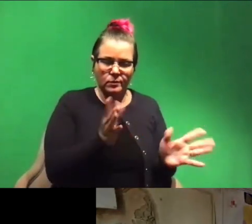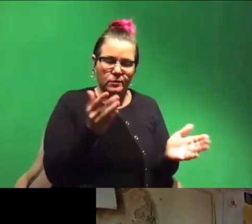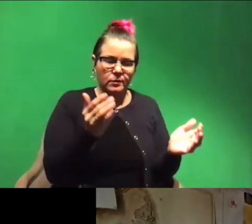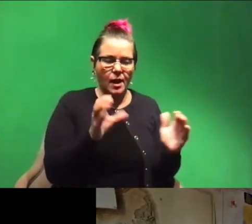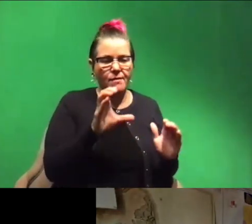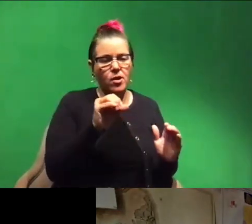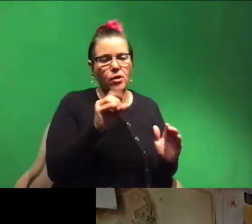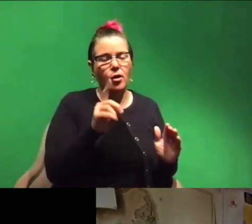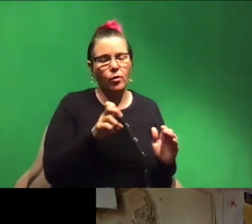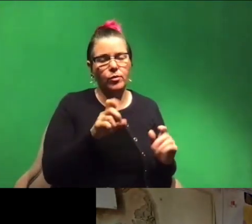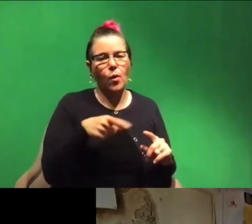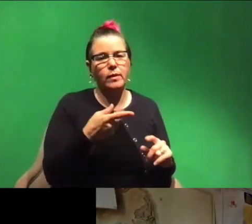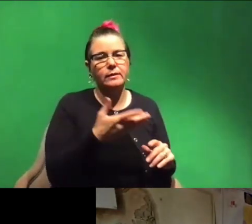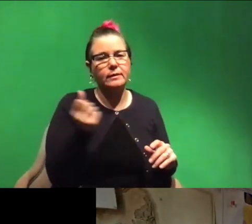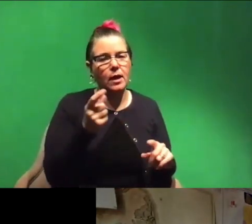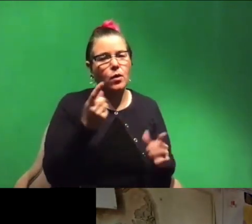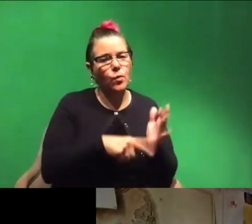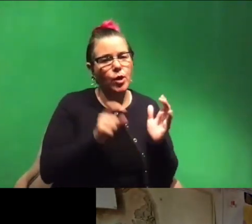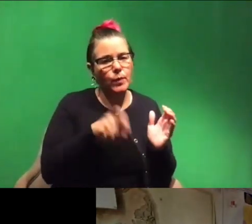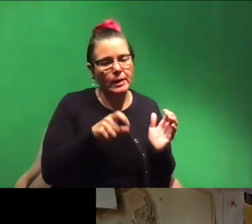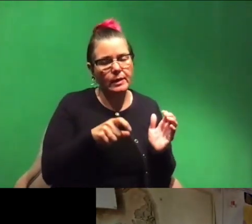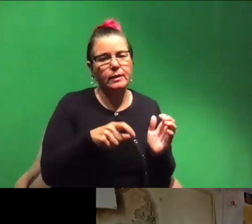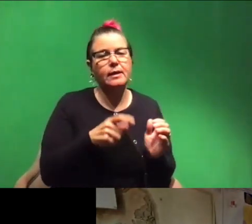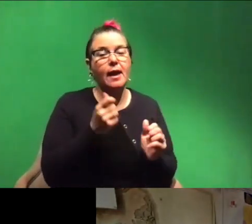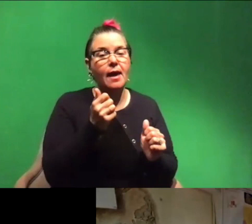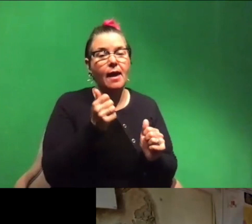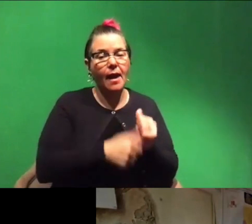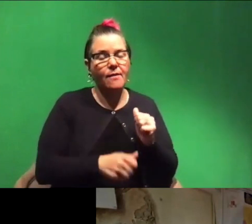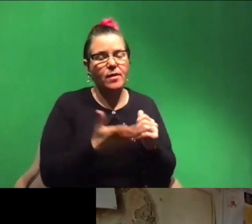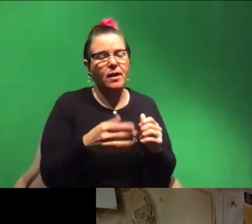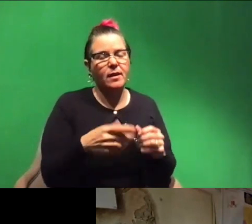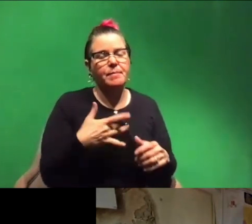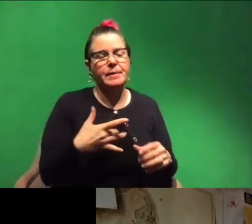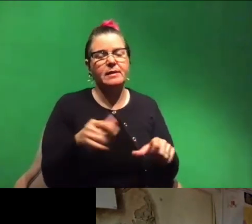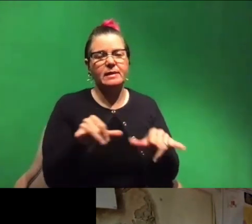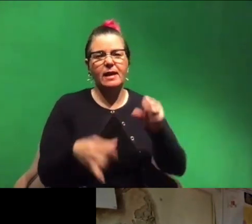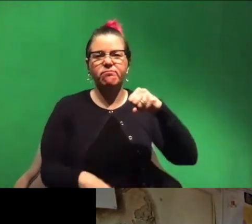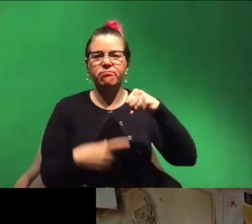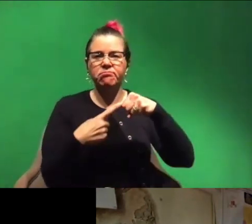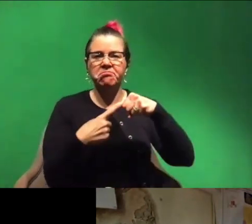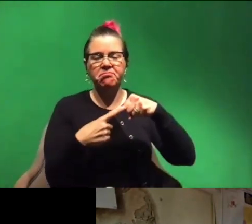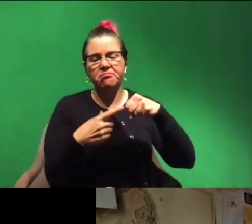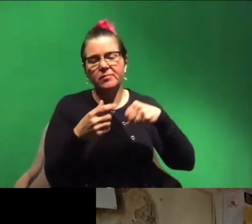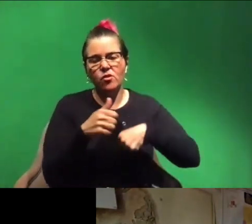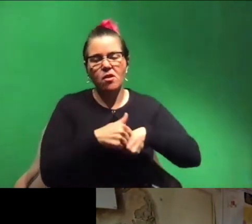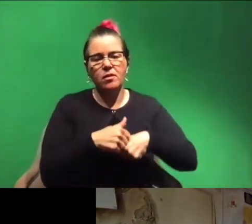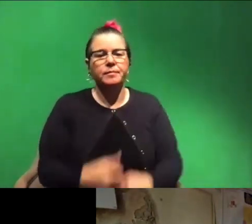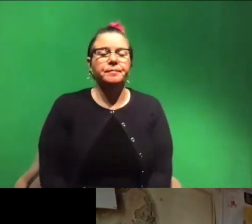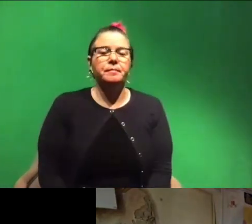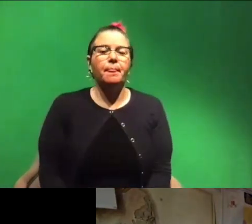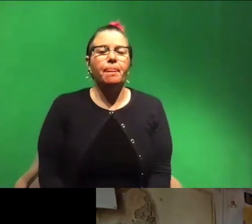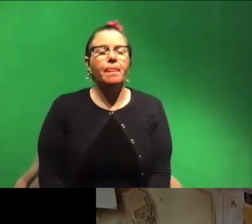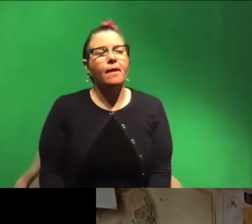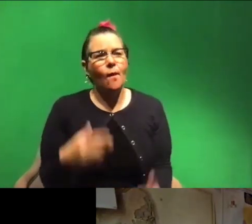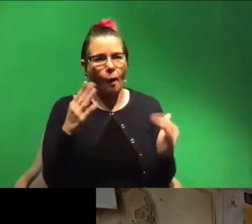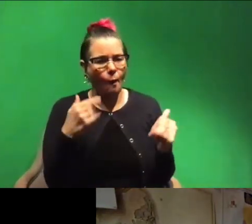code that you only take what you need, and every sample that I took was about a fist size worth of rock. So I'd like to think that we